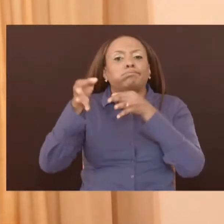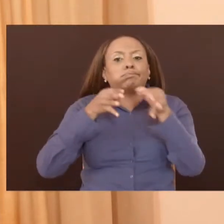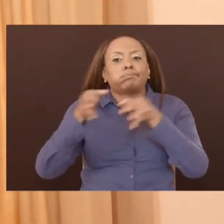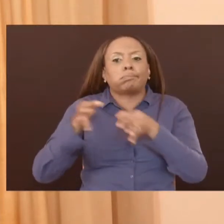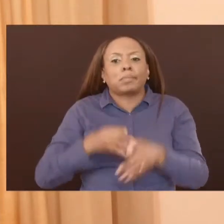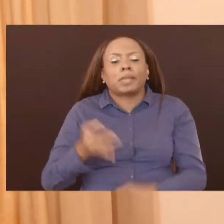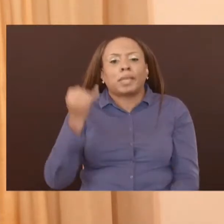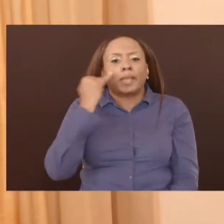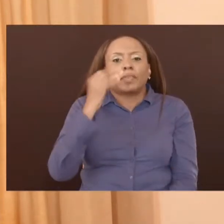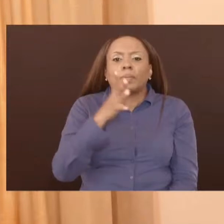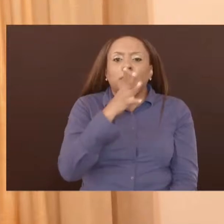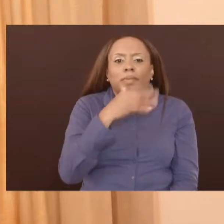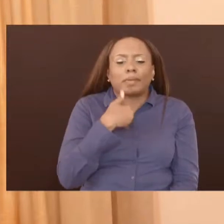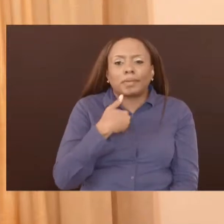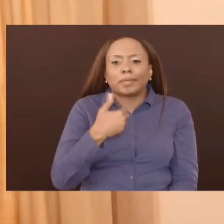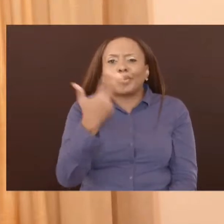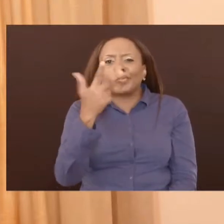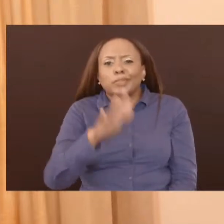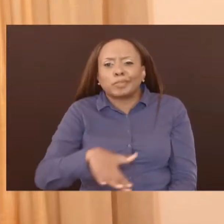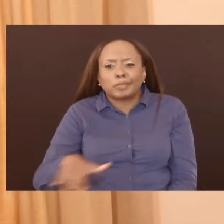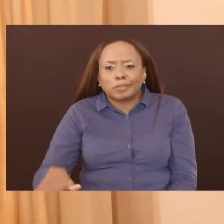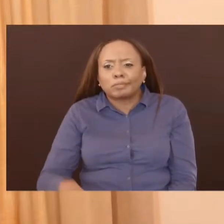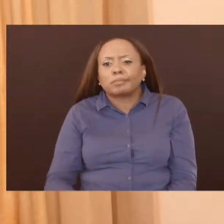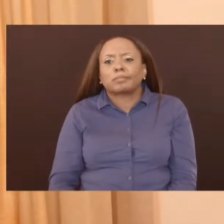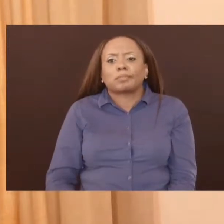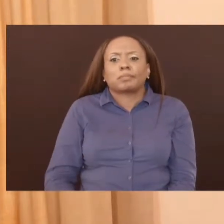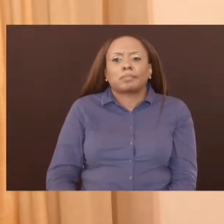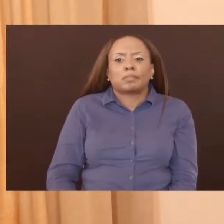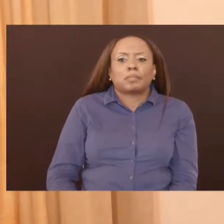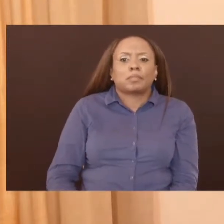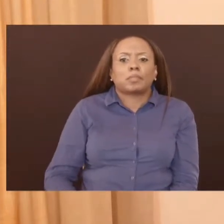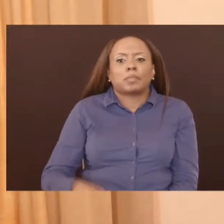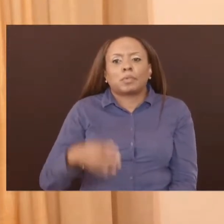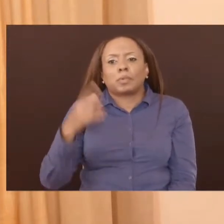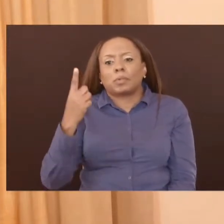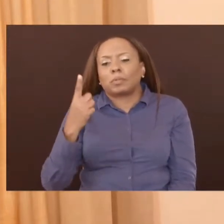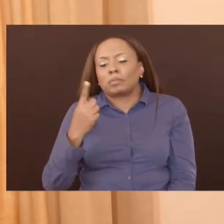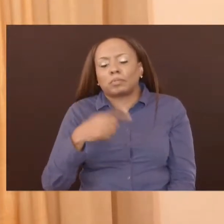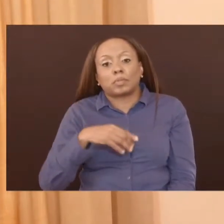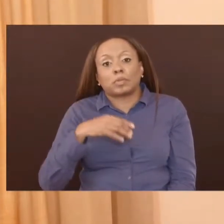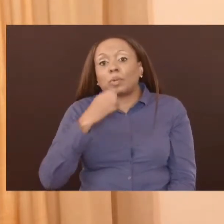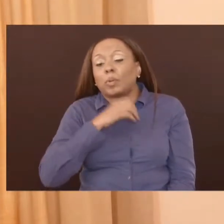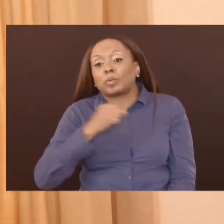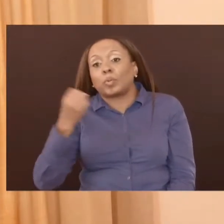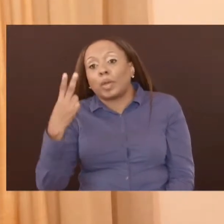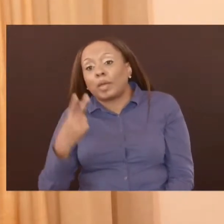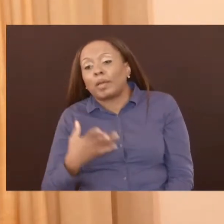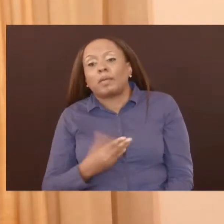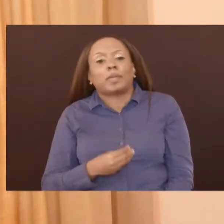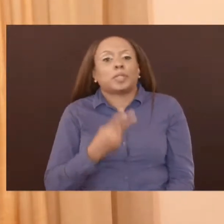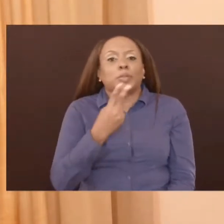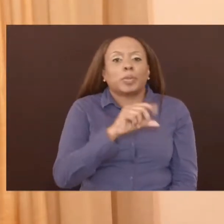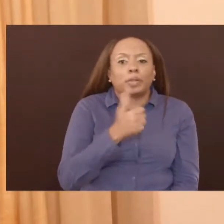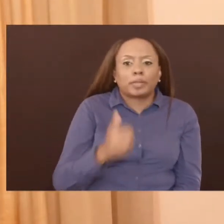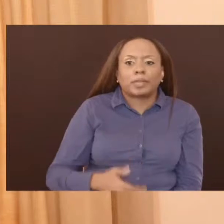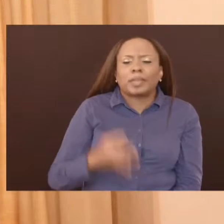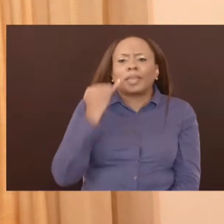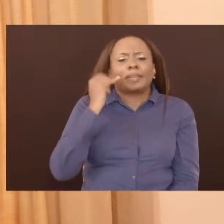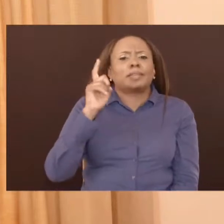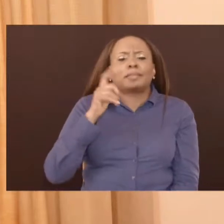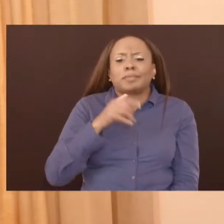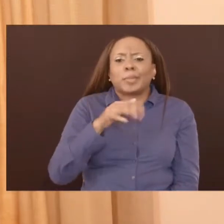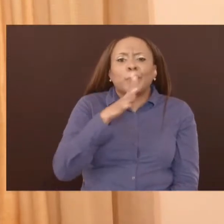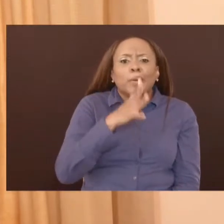a mother with 3 children, 2 above 12, 1 below the age of 12. For her to carry the 3 children and